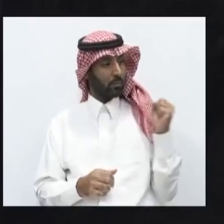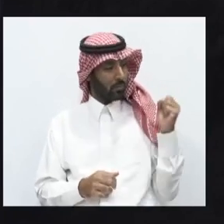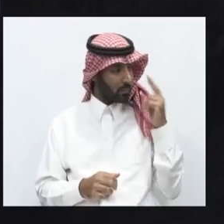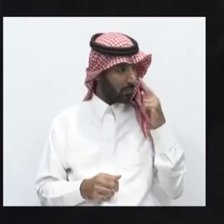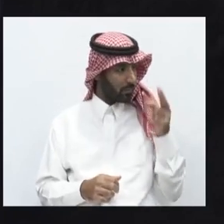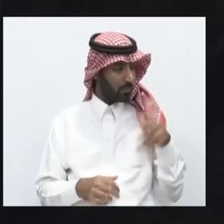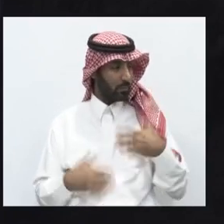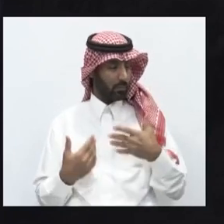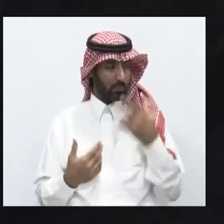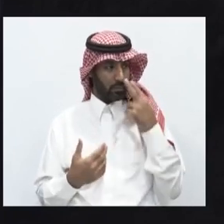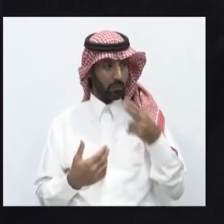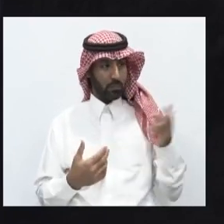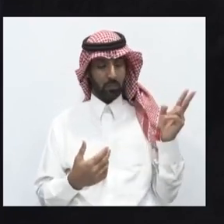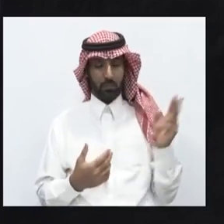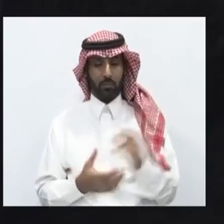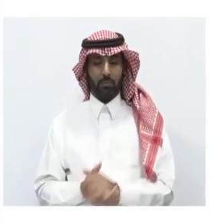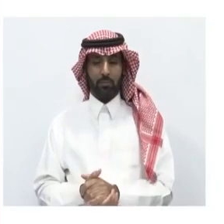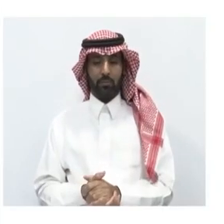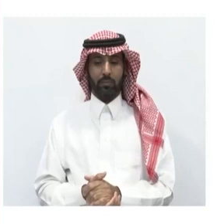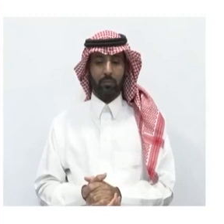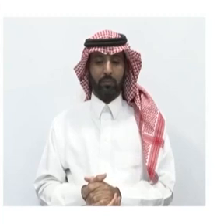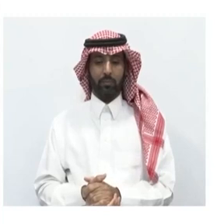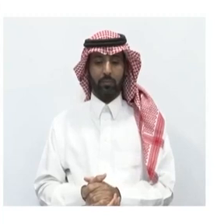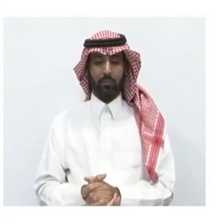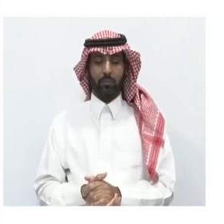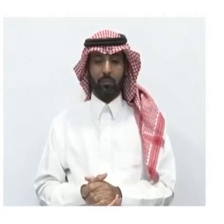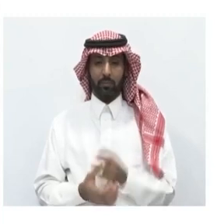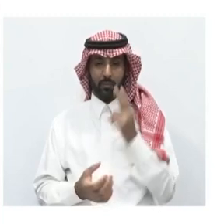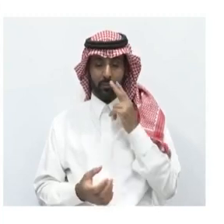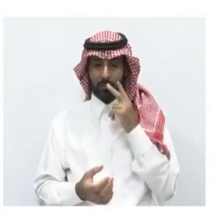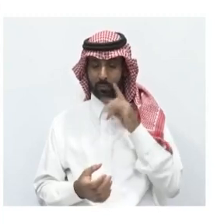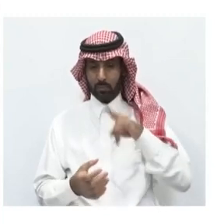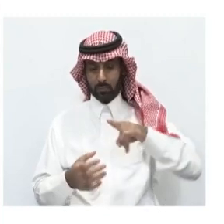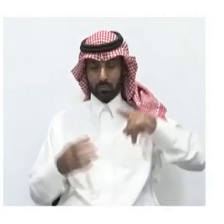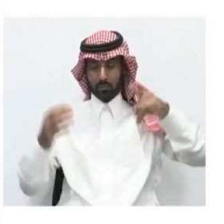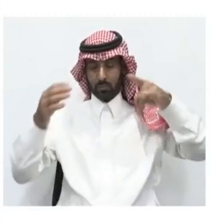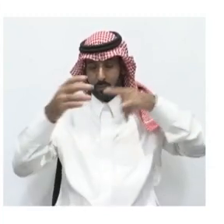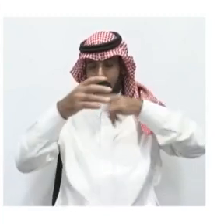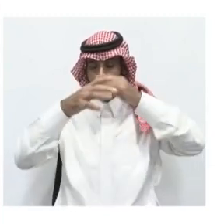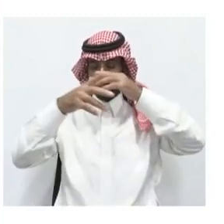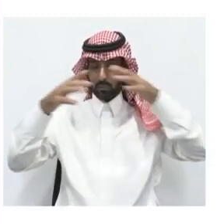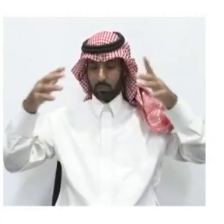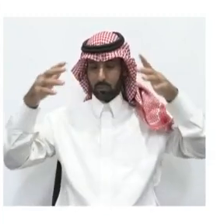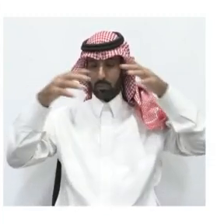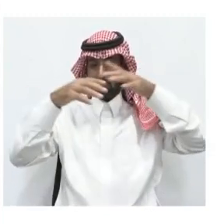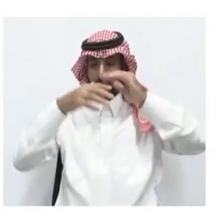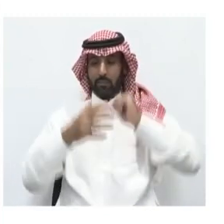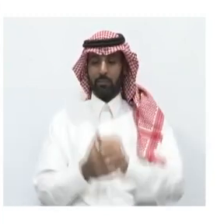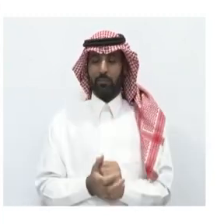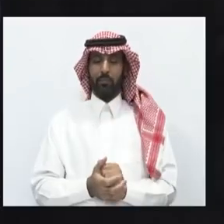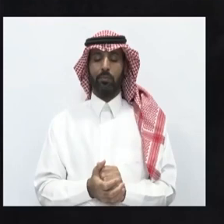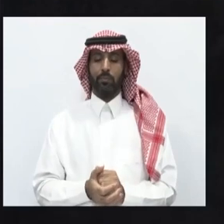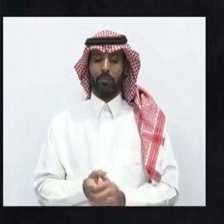and enjoy the view outside. Like the view here, you can see the clouds. That's why I prefer the